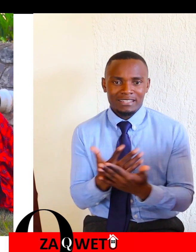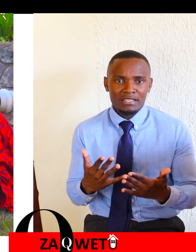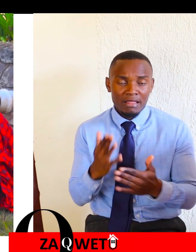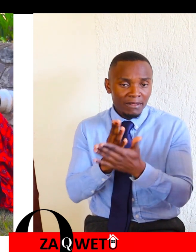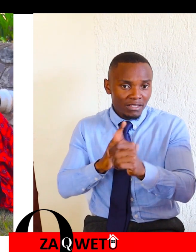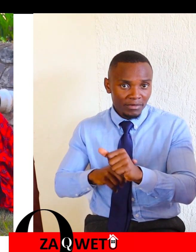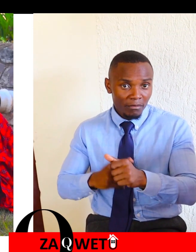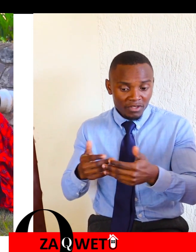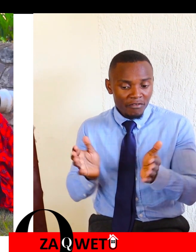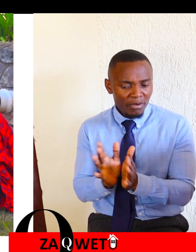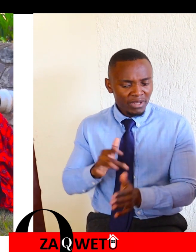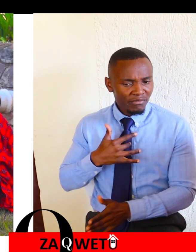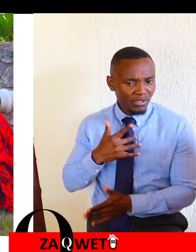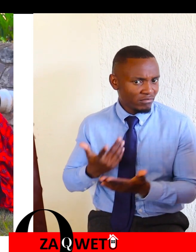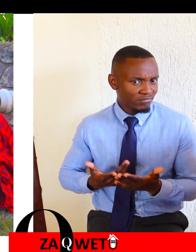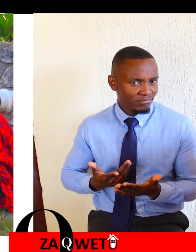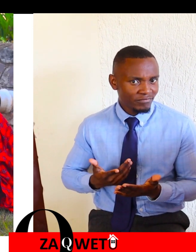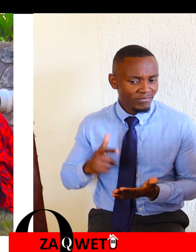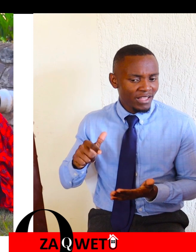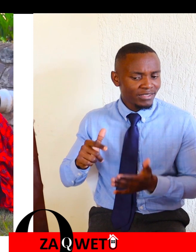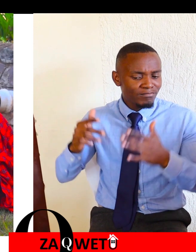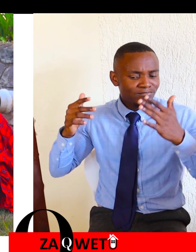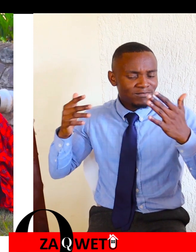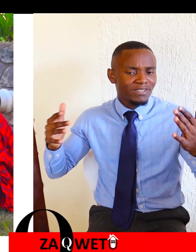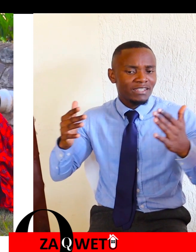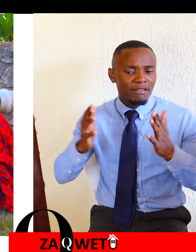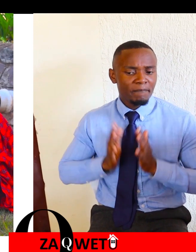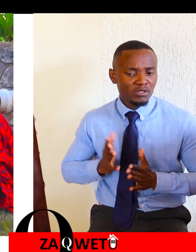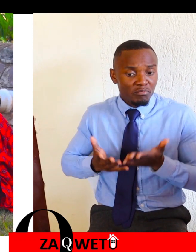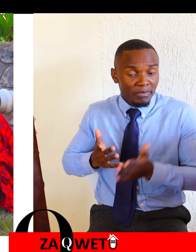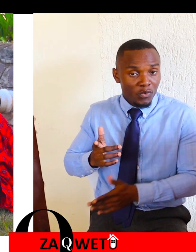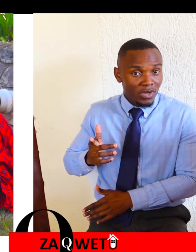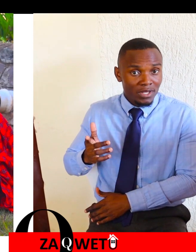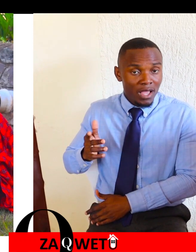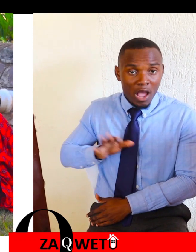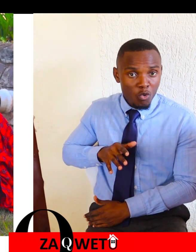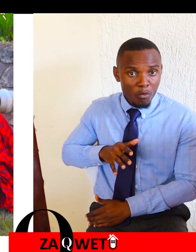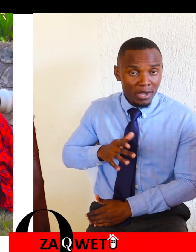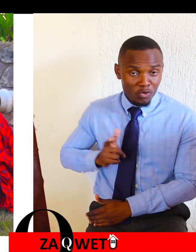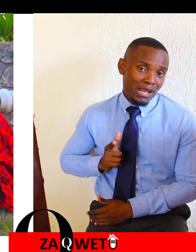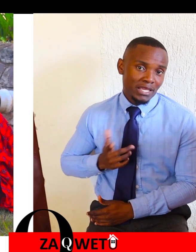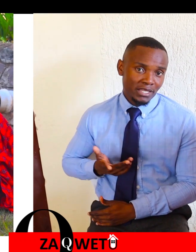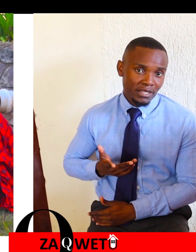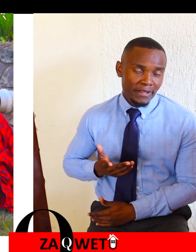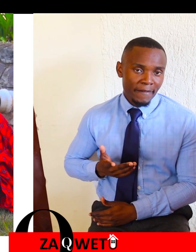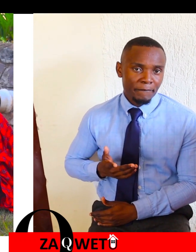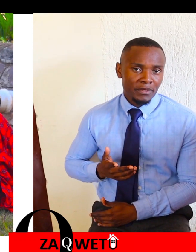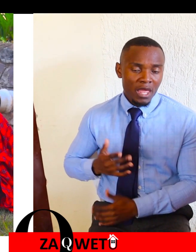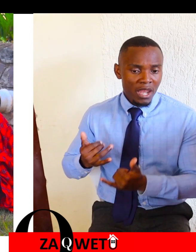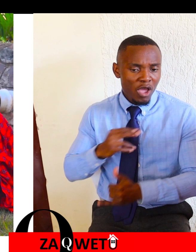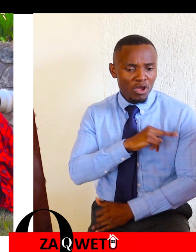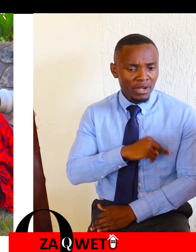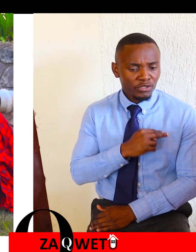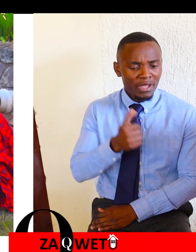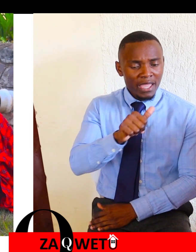great things, sometimes the family felt that, okay, the greatest person in this family was maybe a lady or someone.